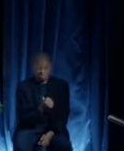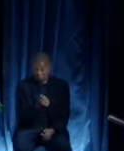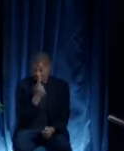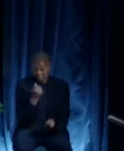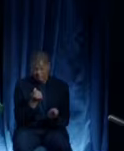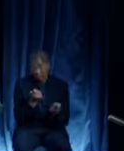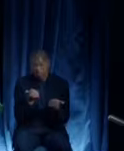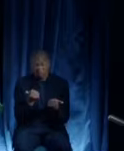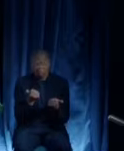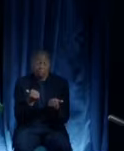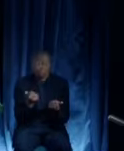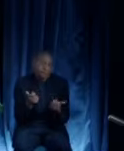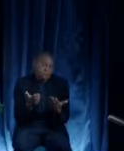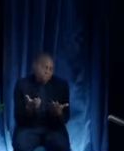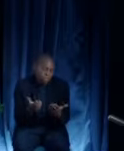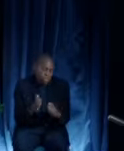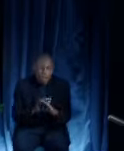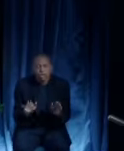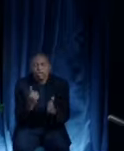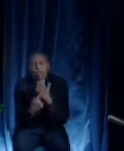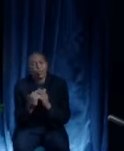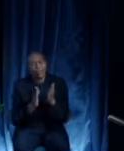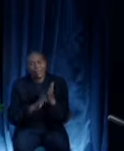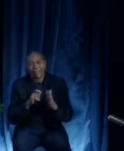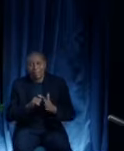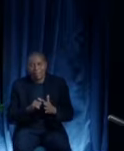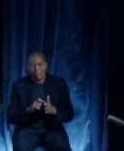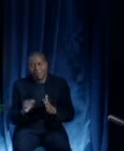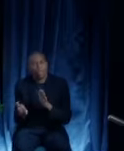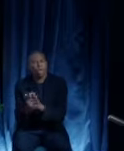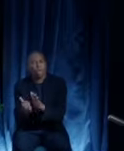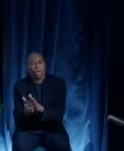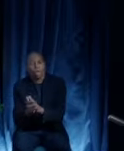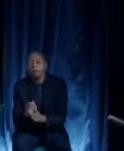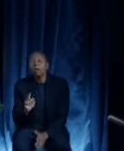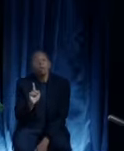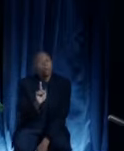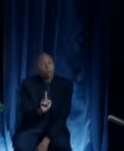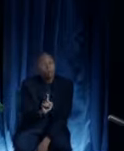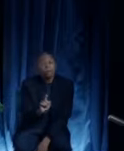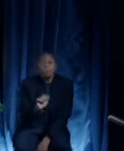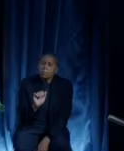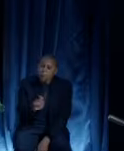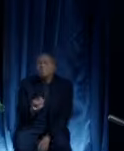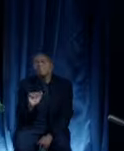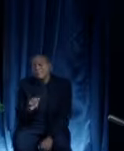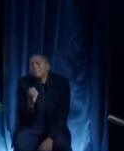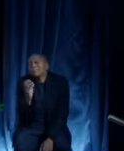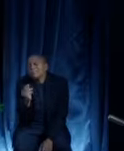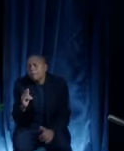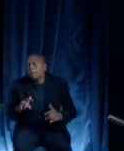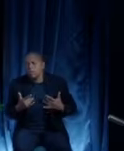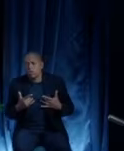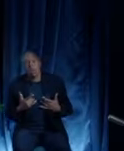from, it's more than these MPs who I think are cretins. But so there is an anti-Scottish current, but it's